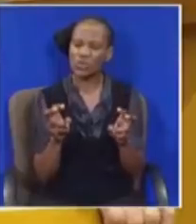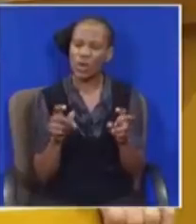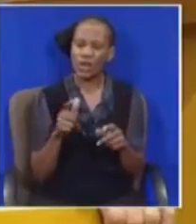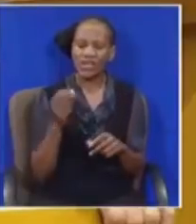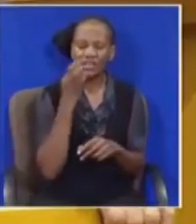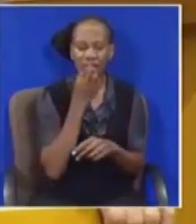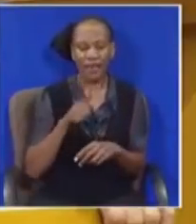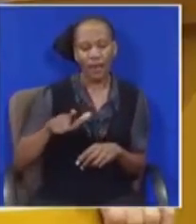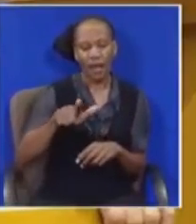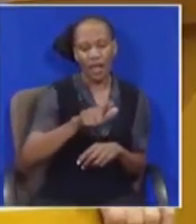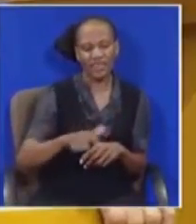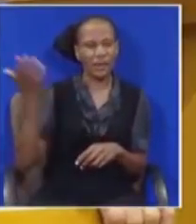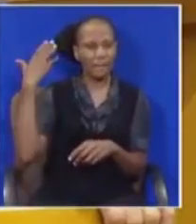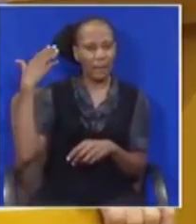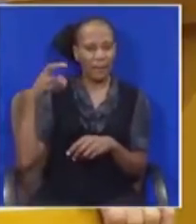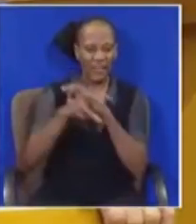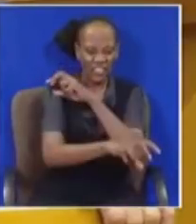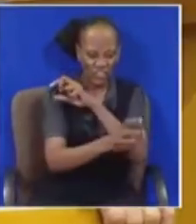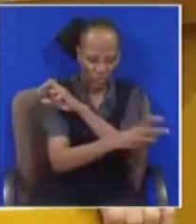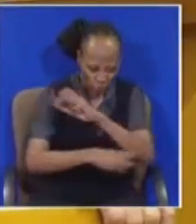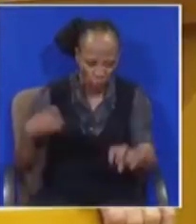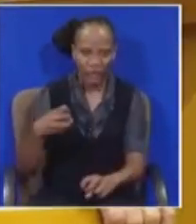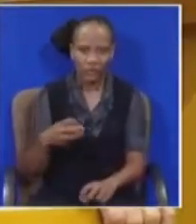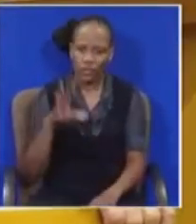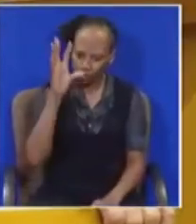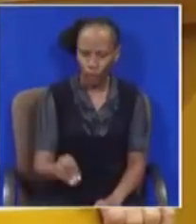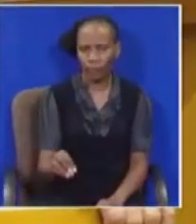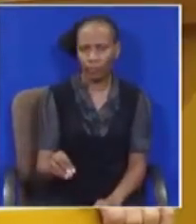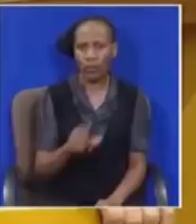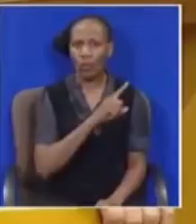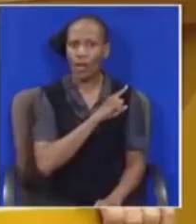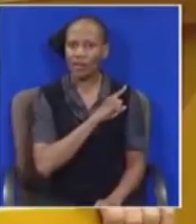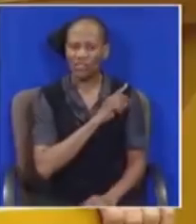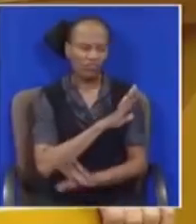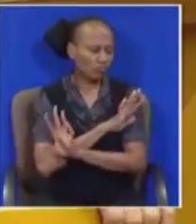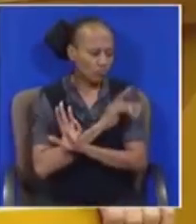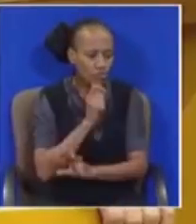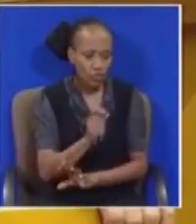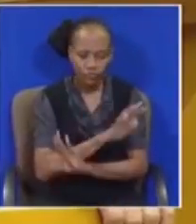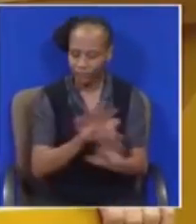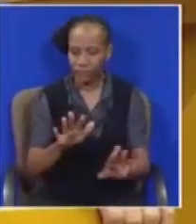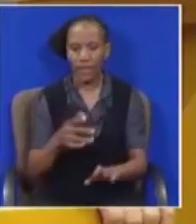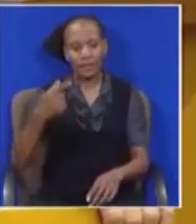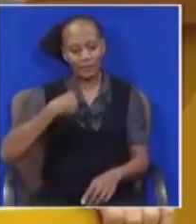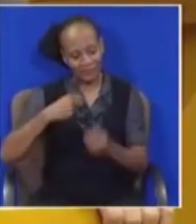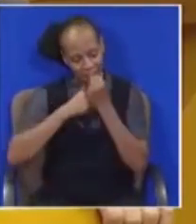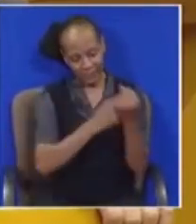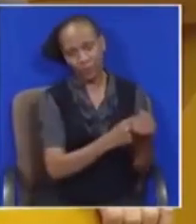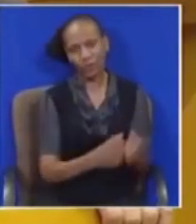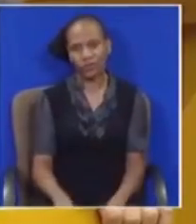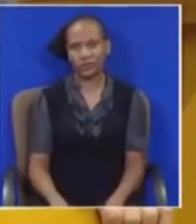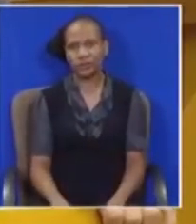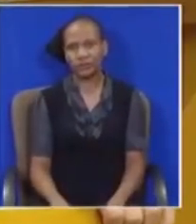stolen must stop because it's false. I agree. If we want to